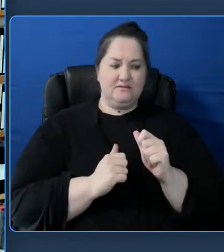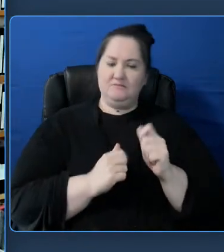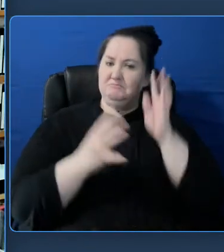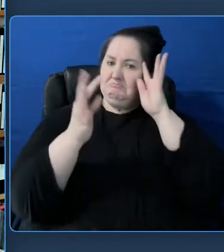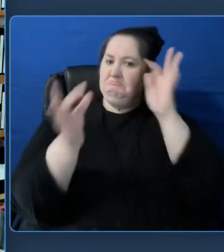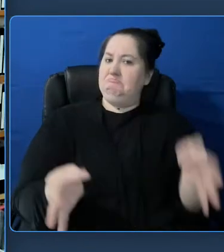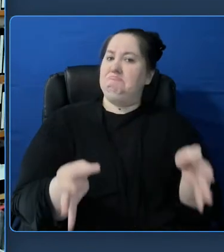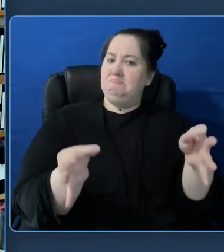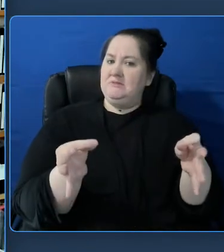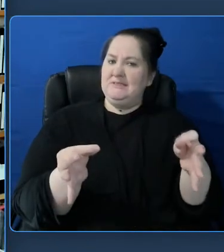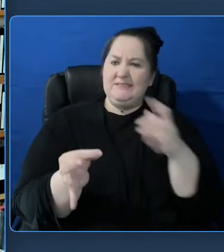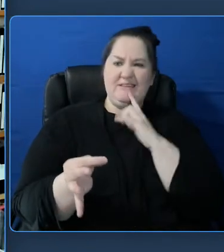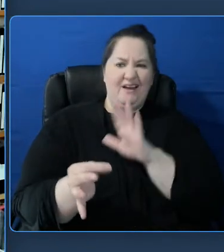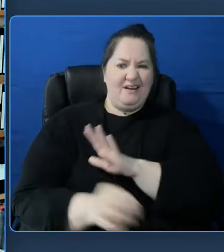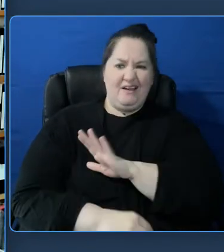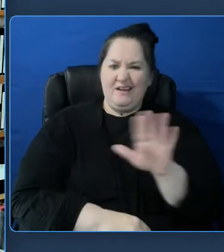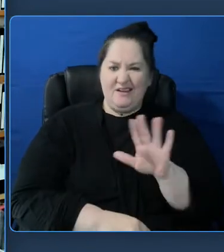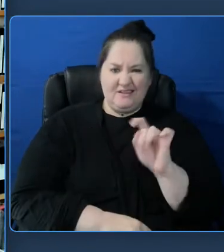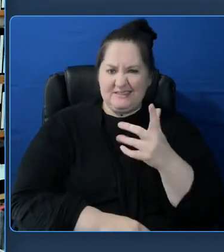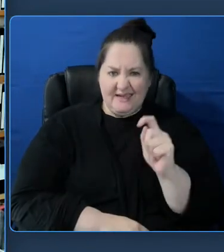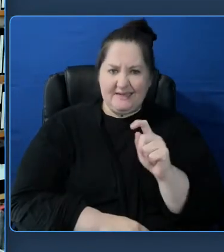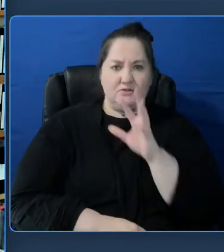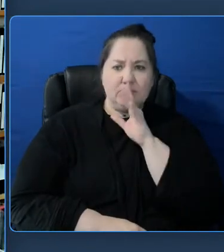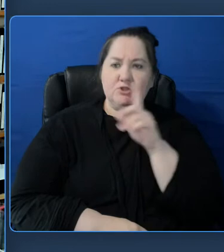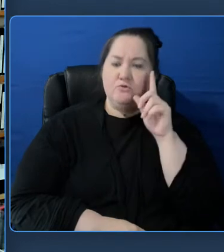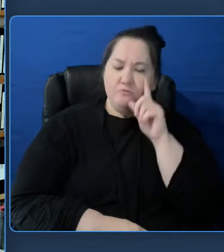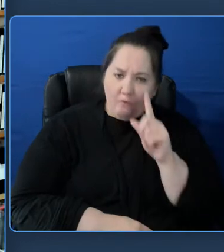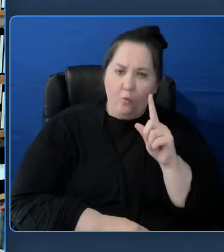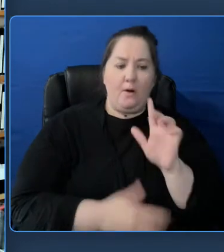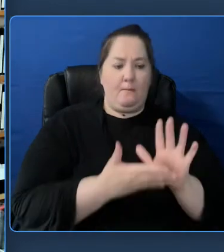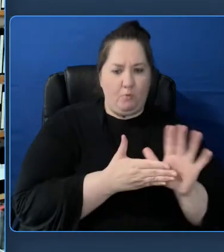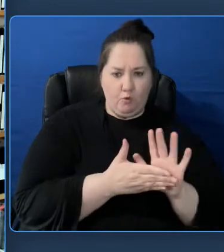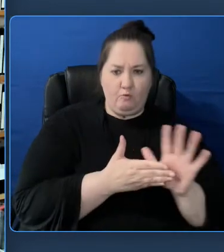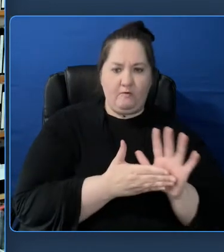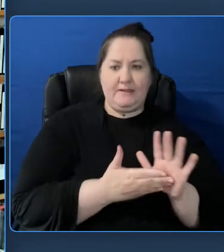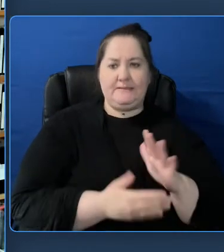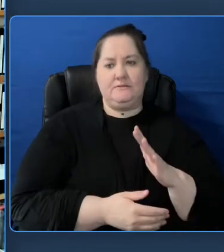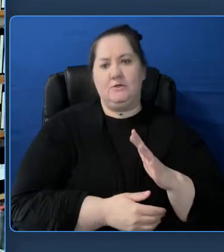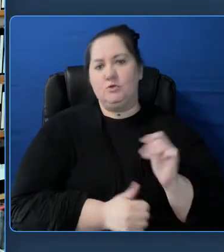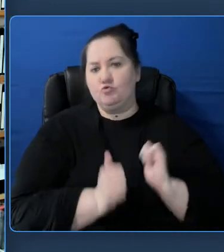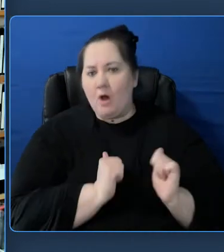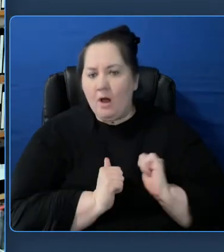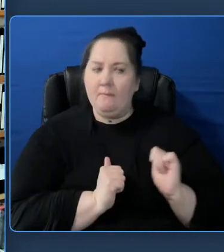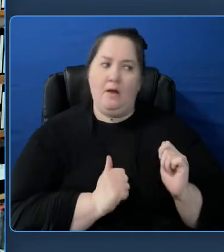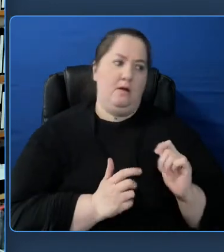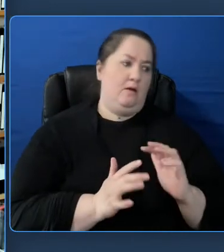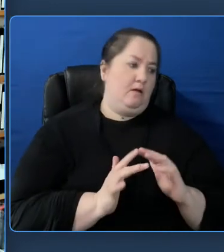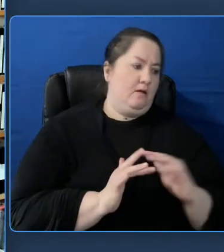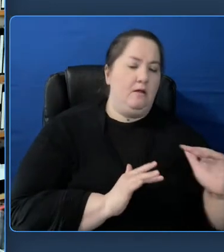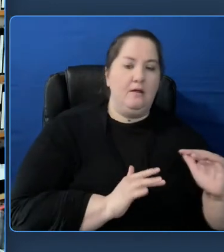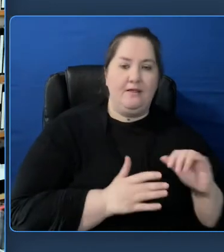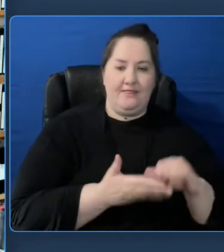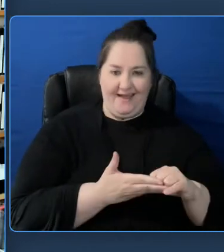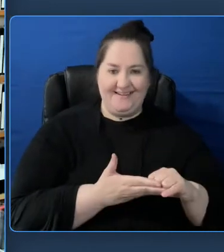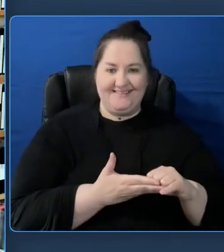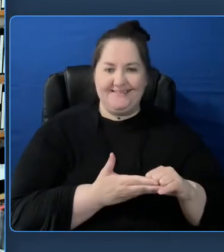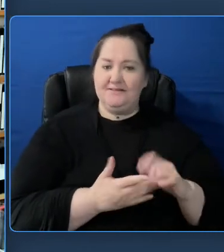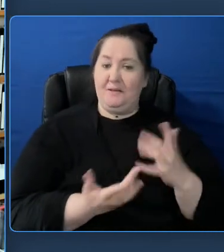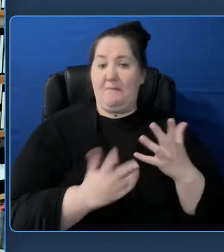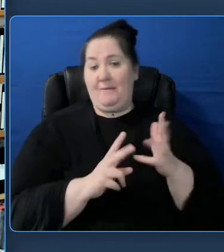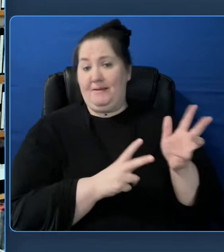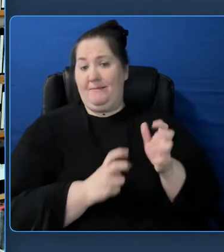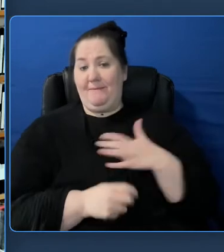saying no text to speech, please, for movies, for dramas. Another element too is